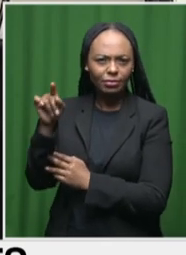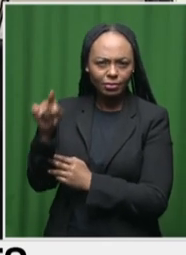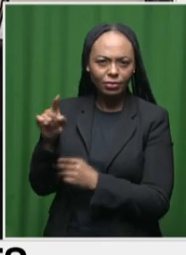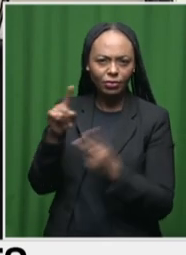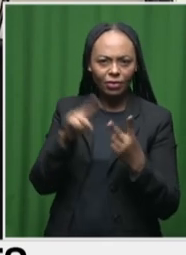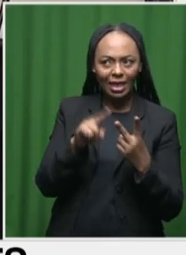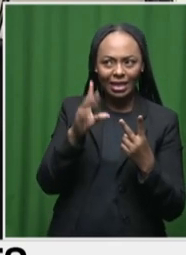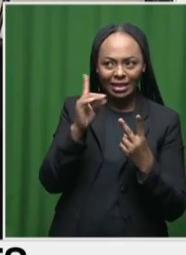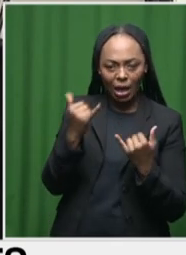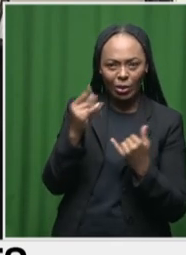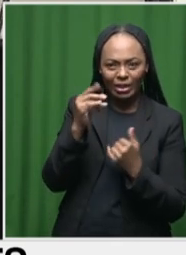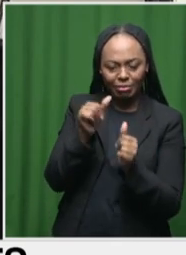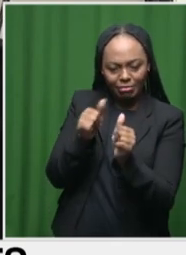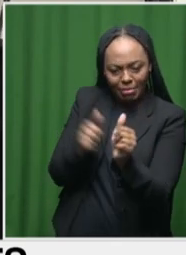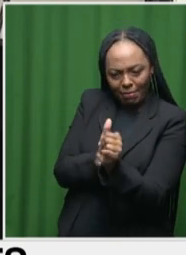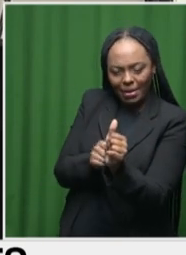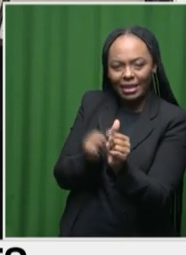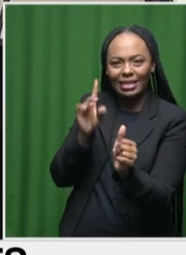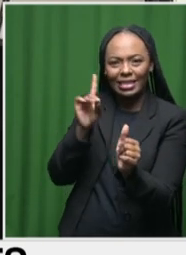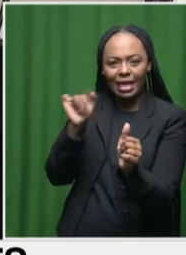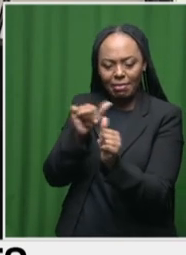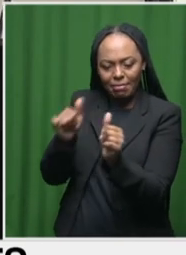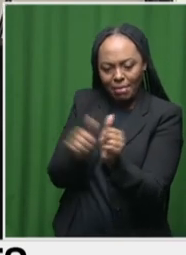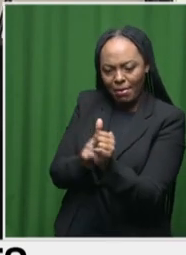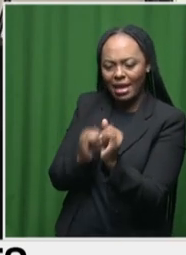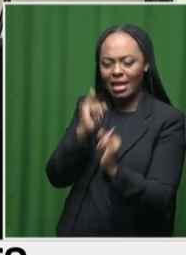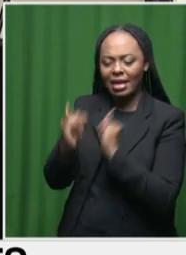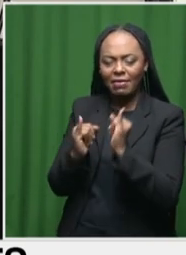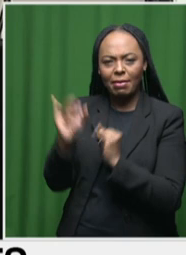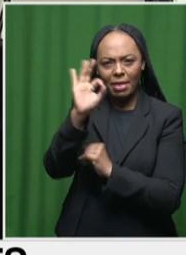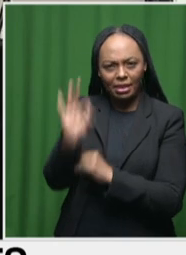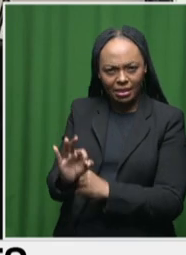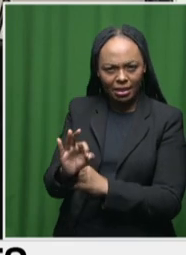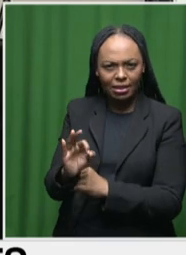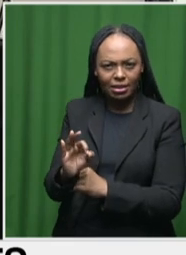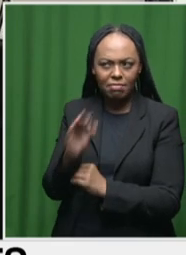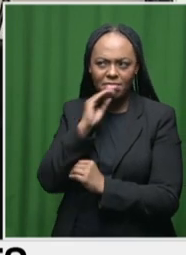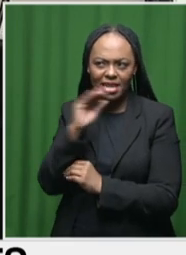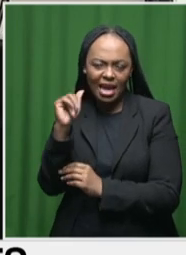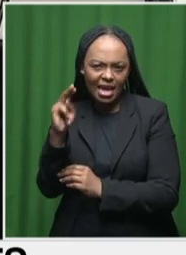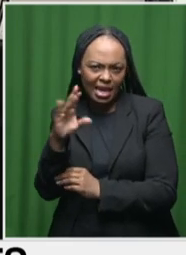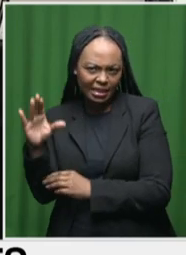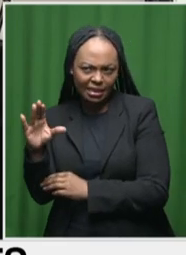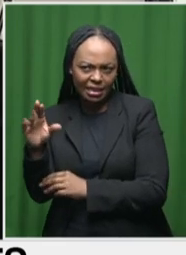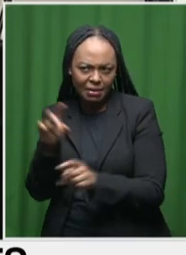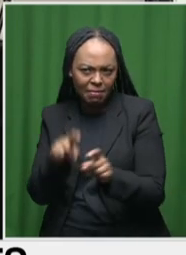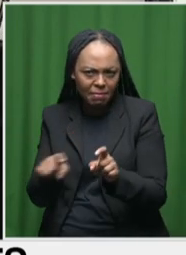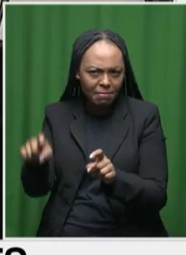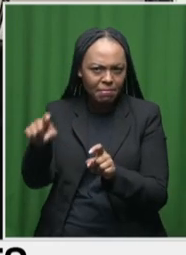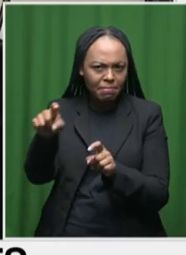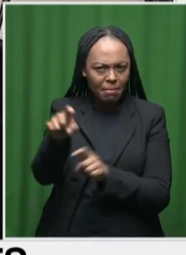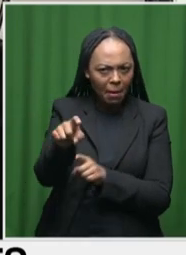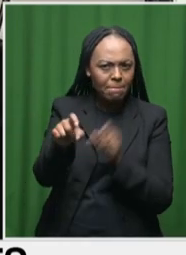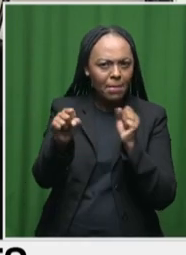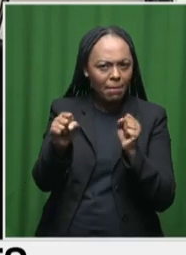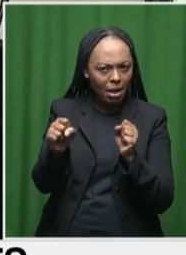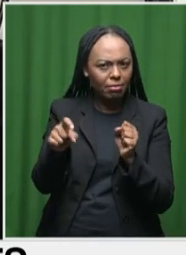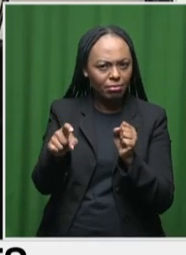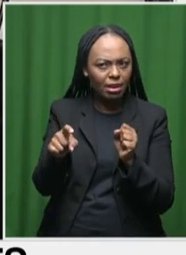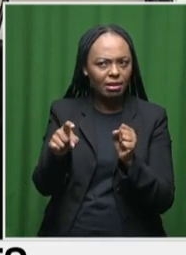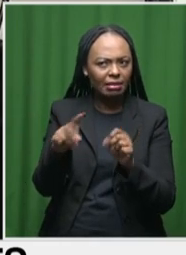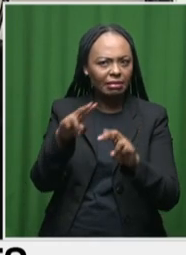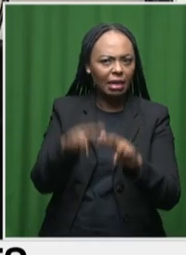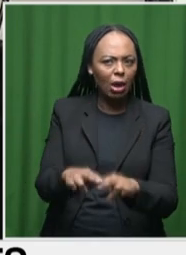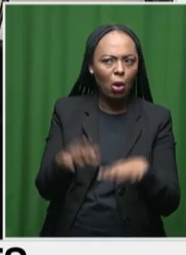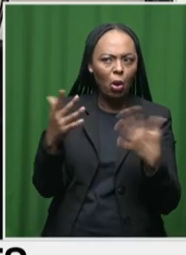11% behind the ANC. Is that 11% behind where the ANC currently sits or where the polls